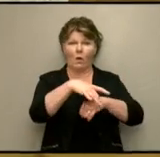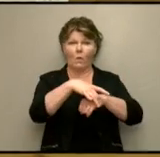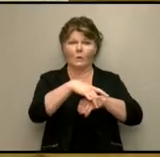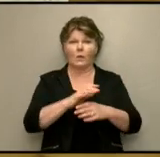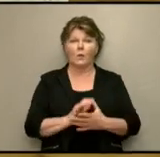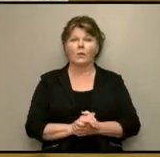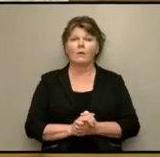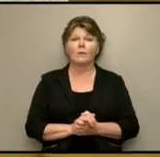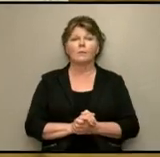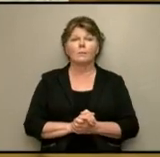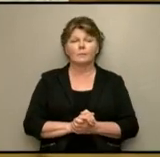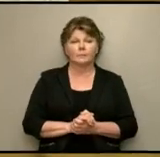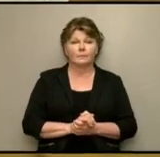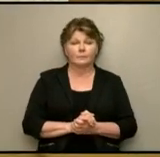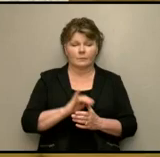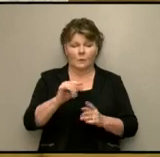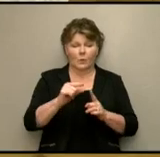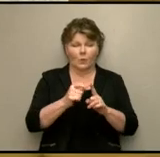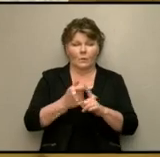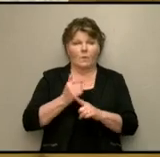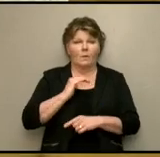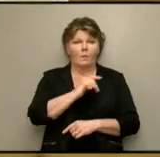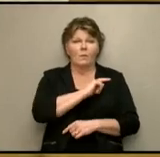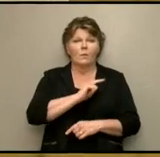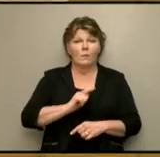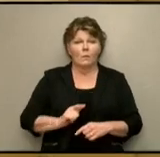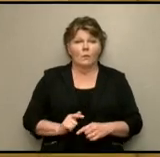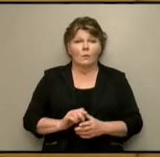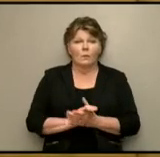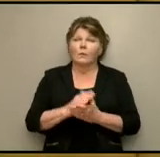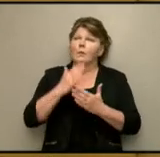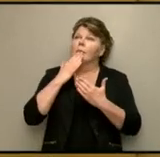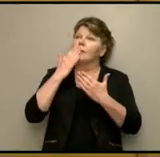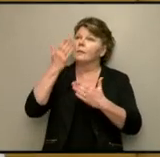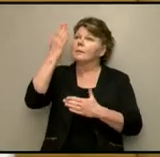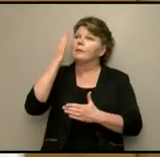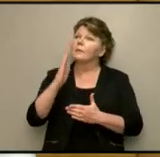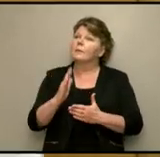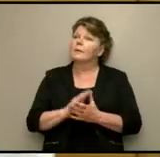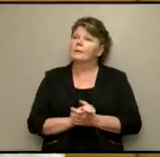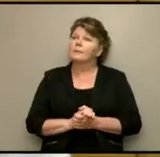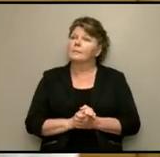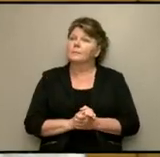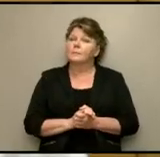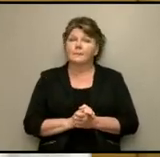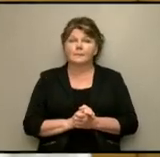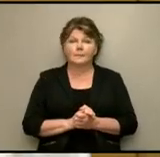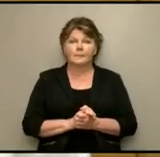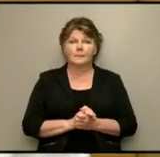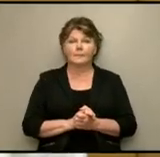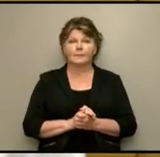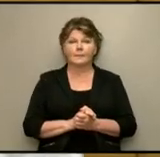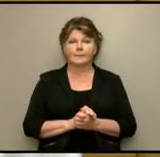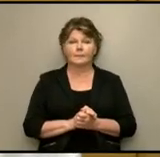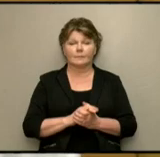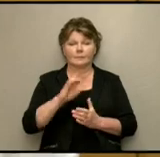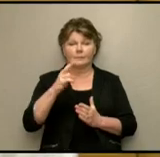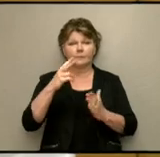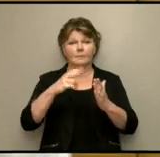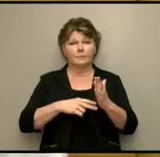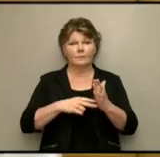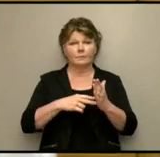of the earth. This is the word of the Lord. Thanks be to God. The epistle